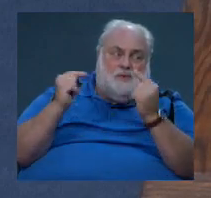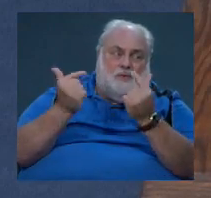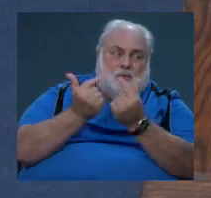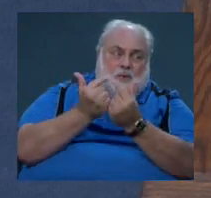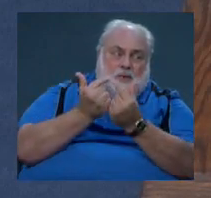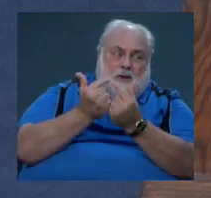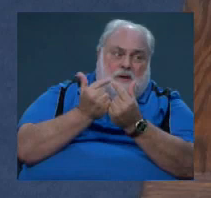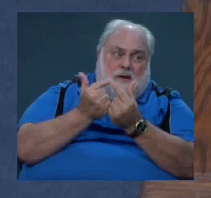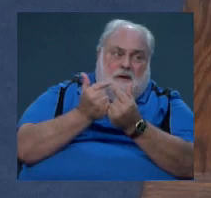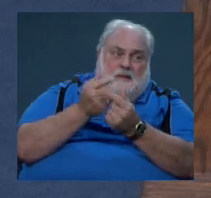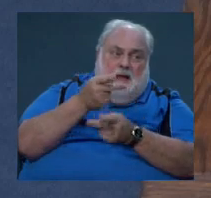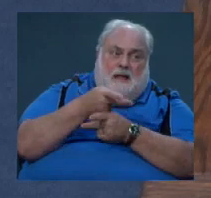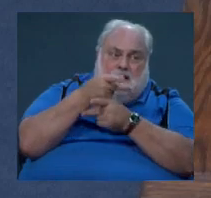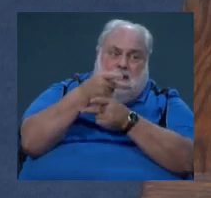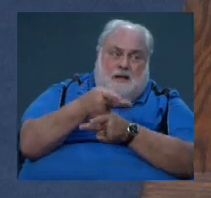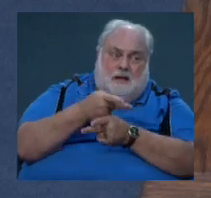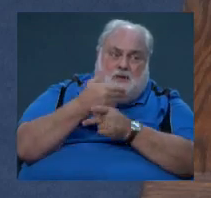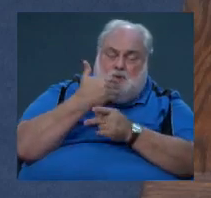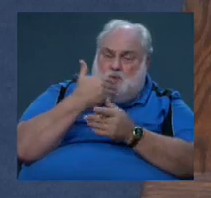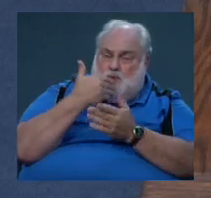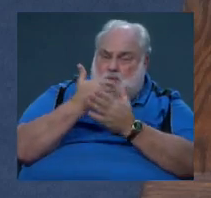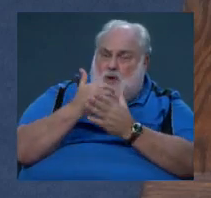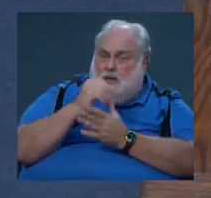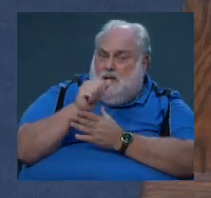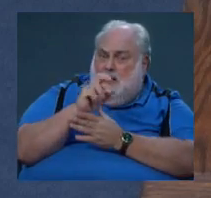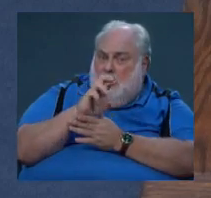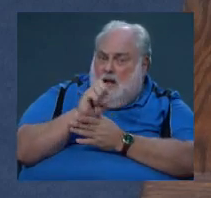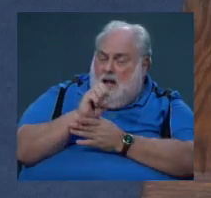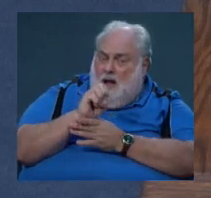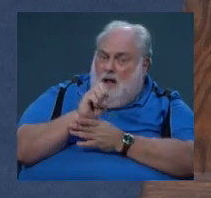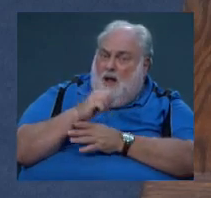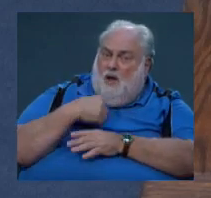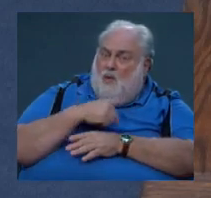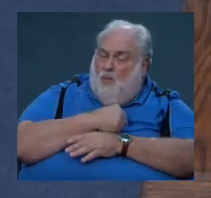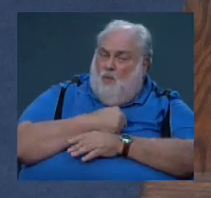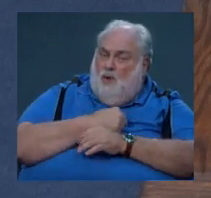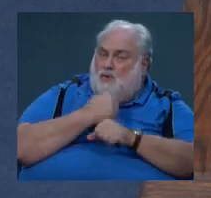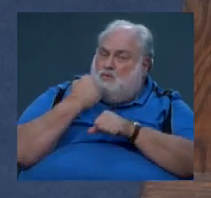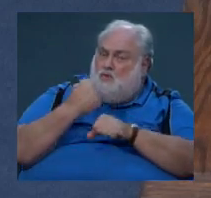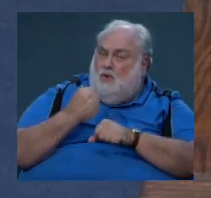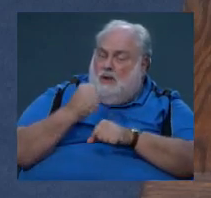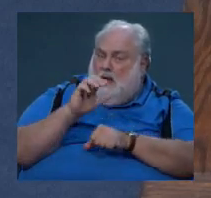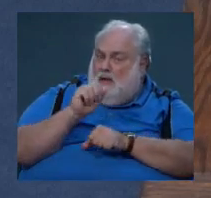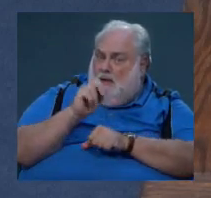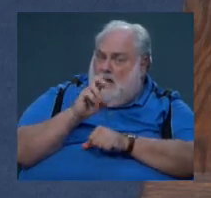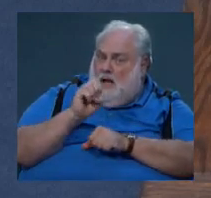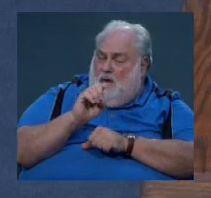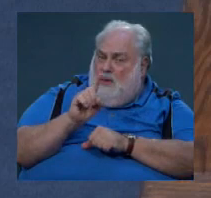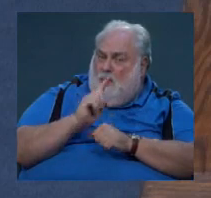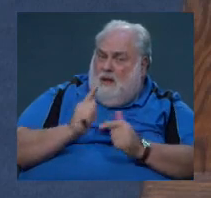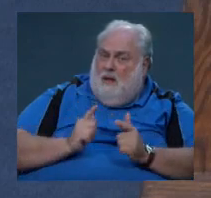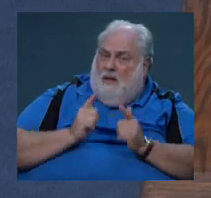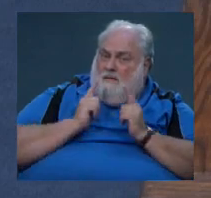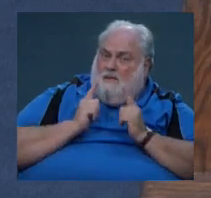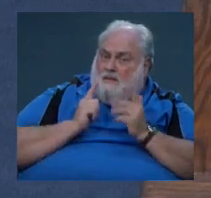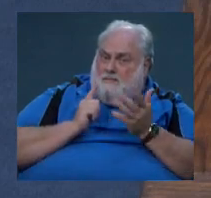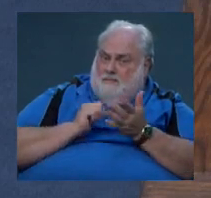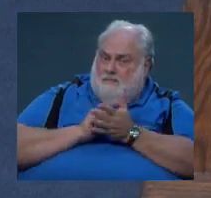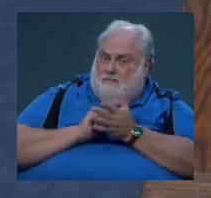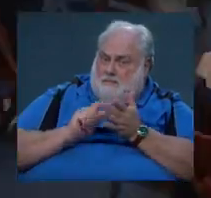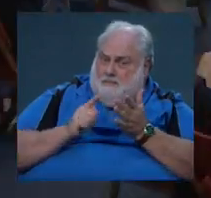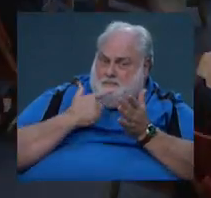they take good care of their homes, and we care about where we live. And anyway, that's all I have to